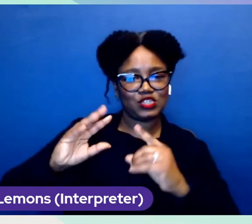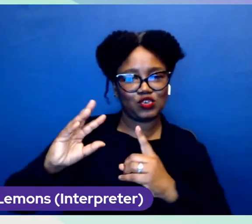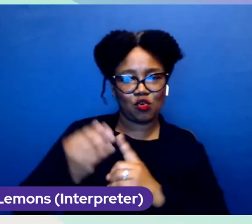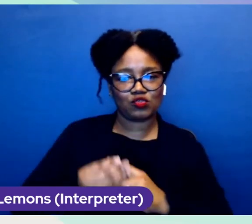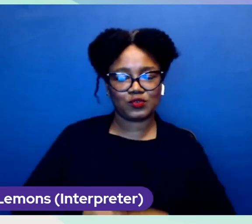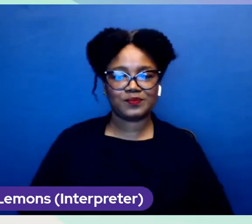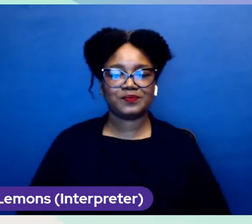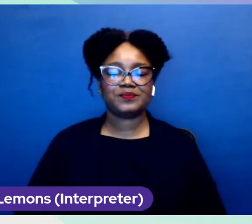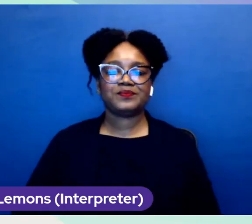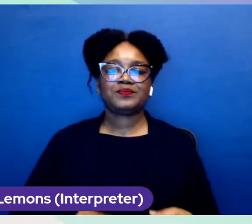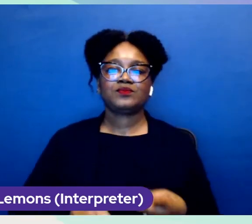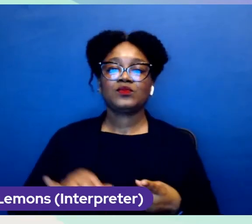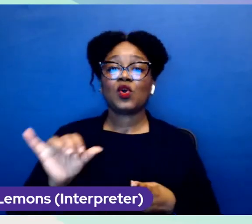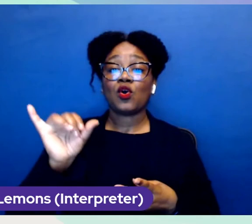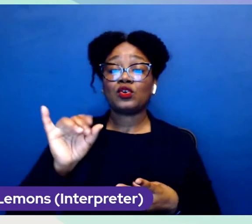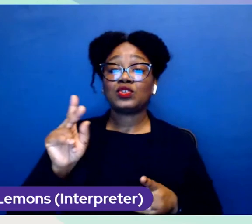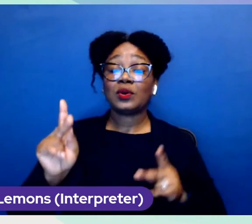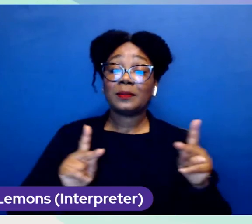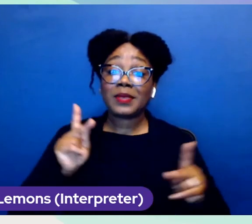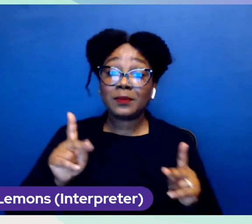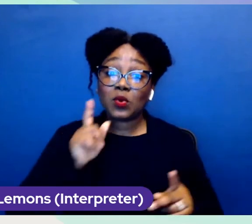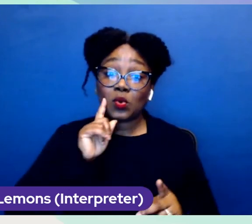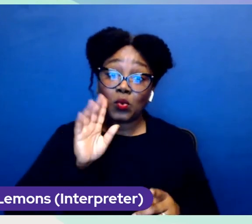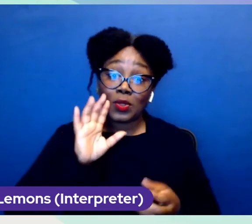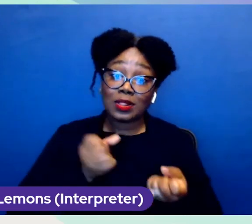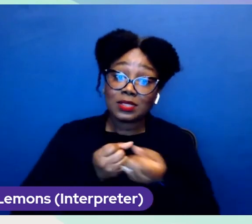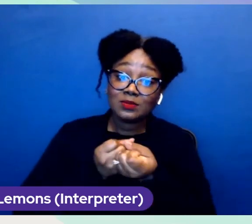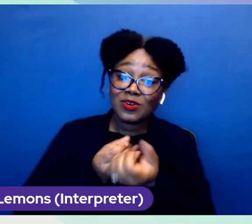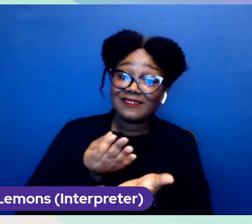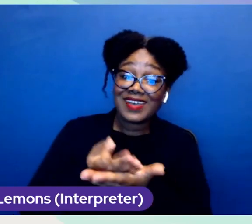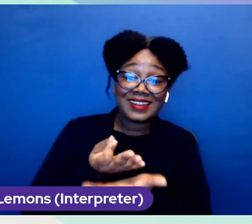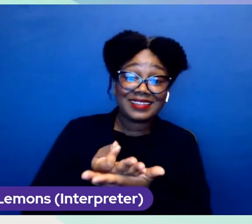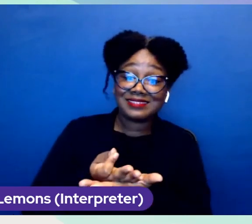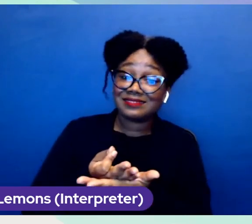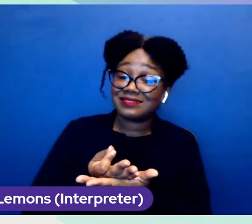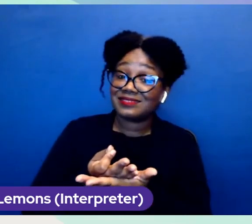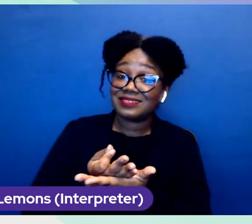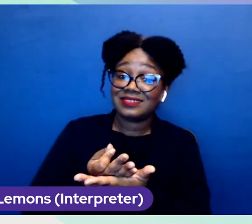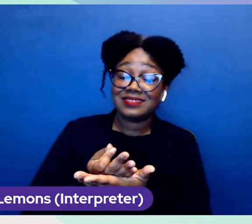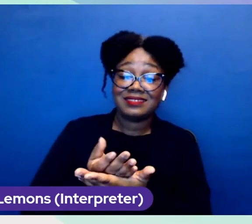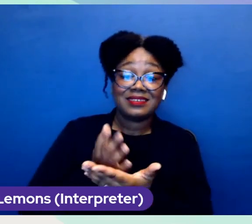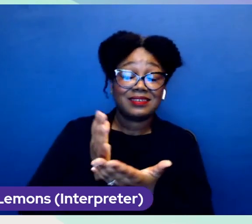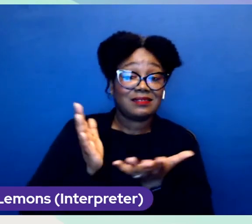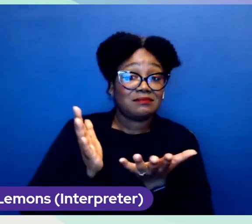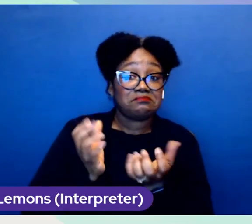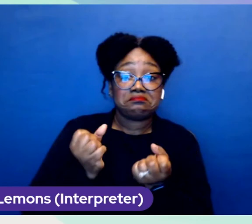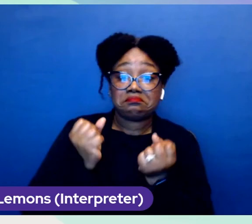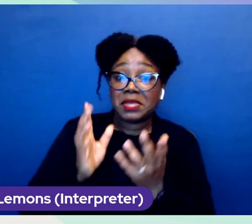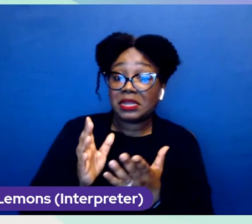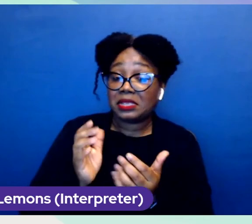people or organizations to avail funding to artists, because most artists, not every artist will, you